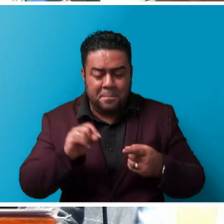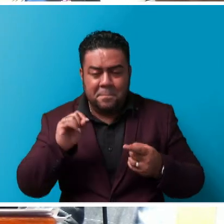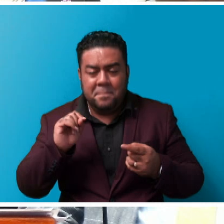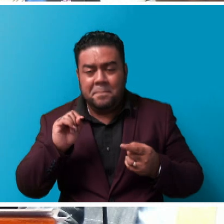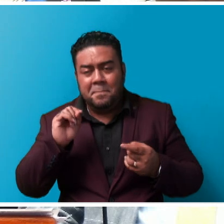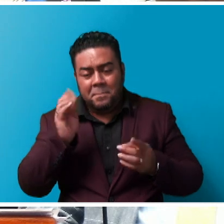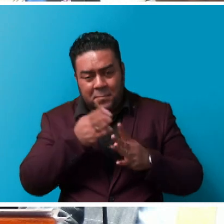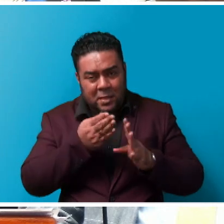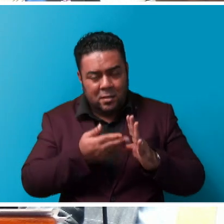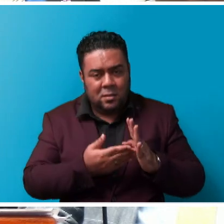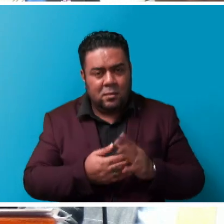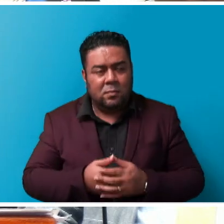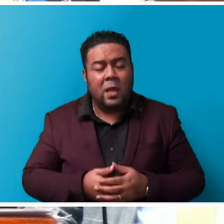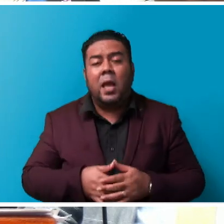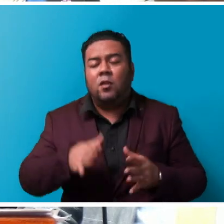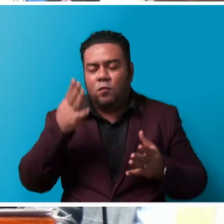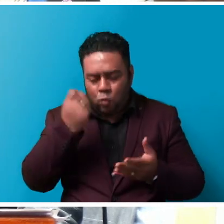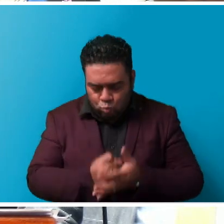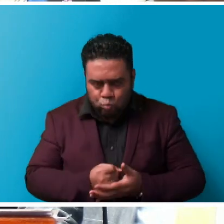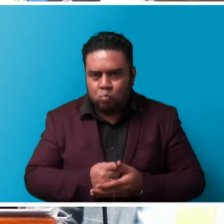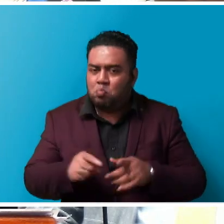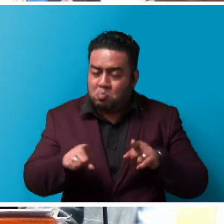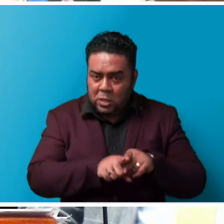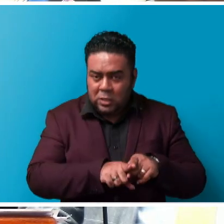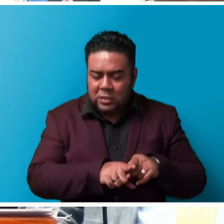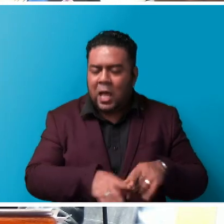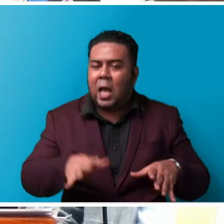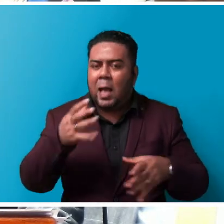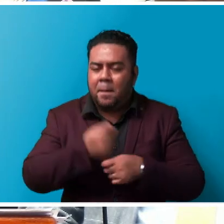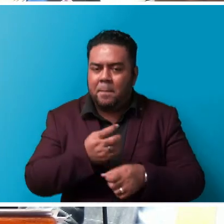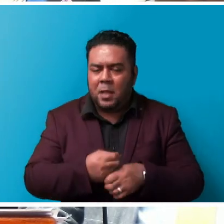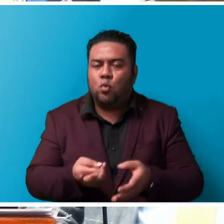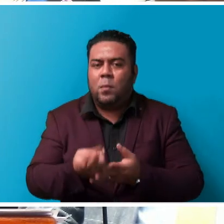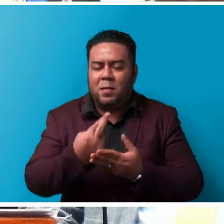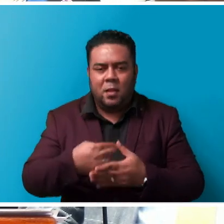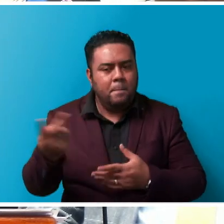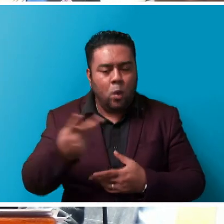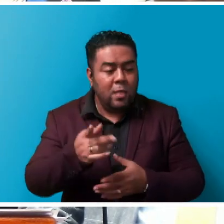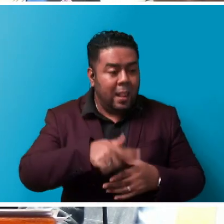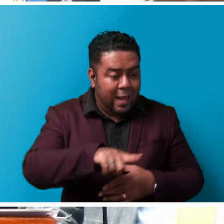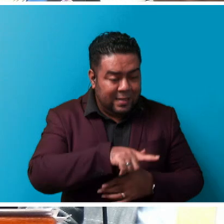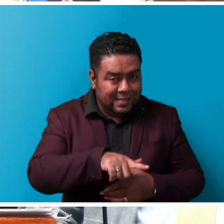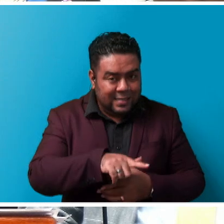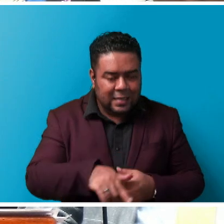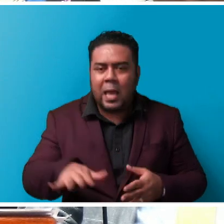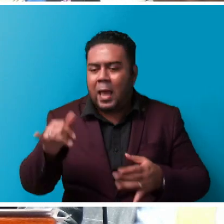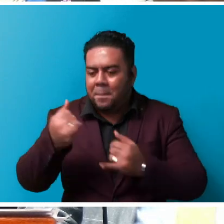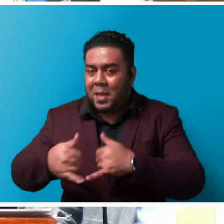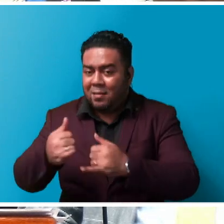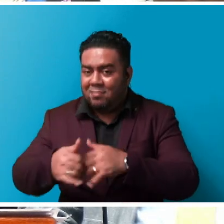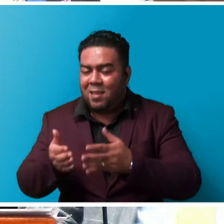structured manner. And of course, this means urgent upgrades and rehabilitating both land and maritime services